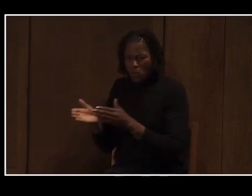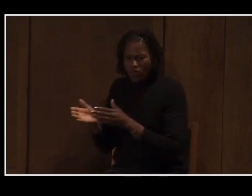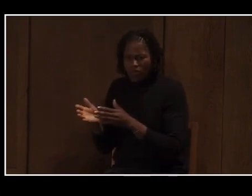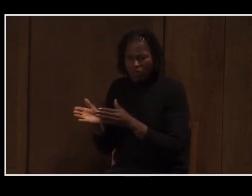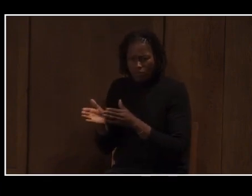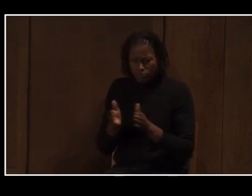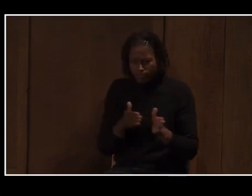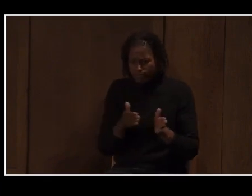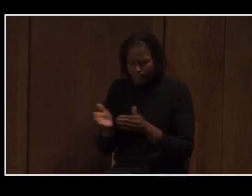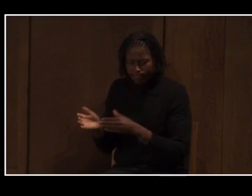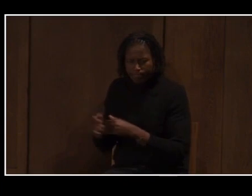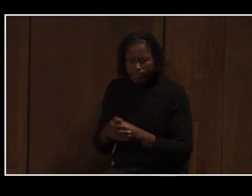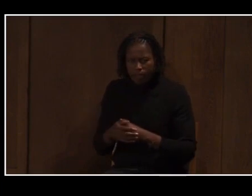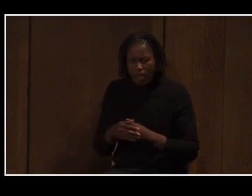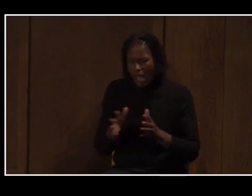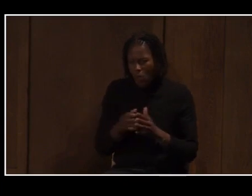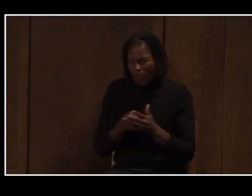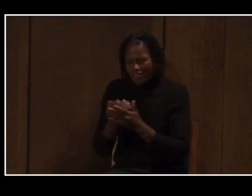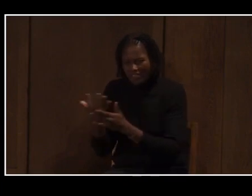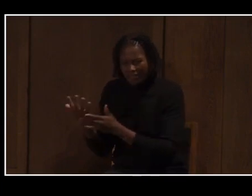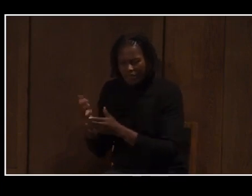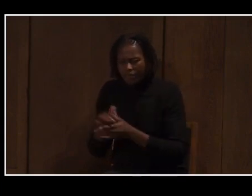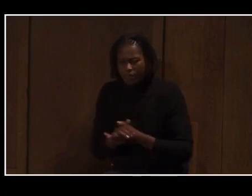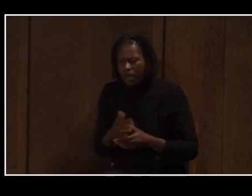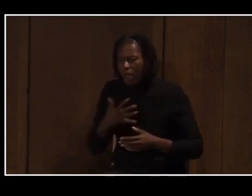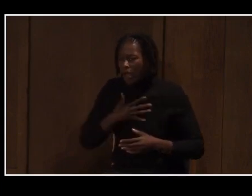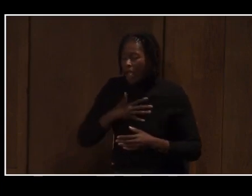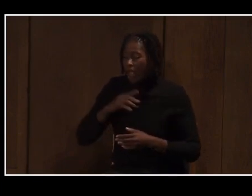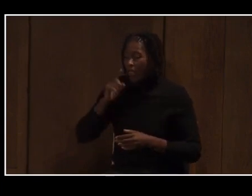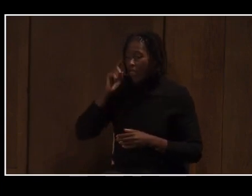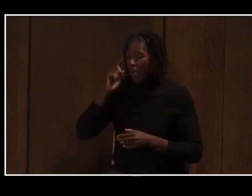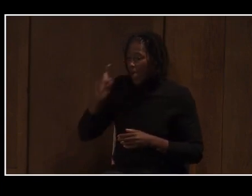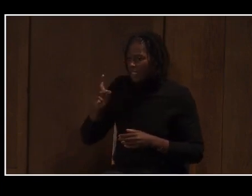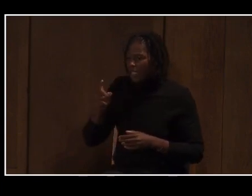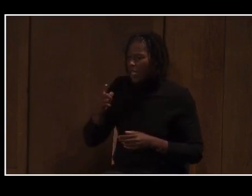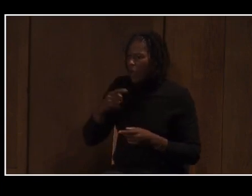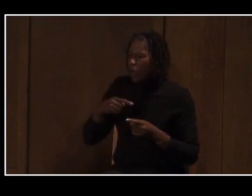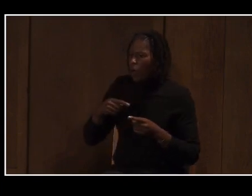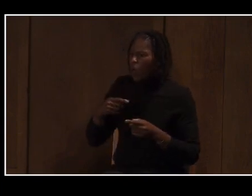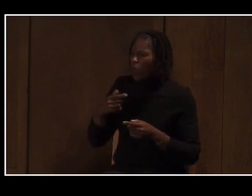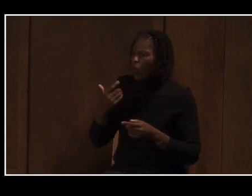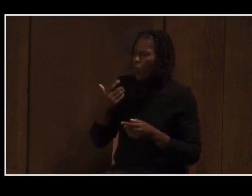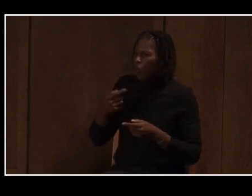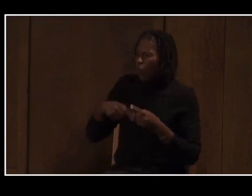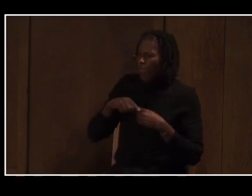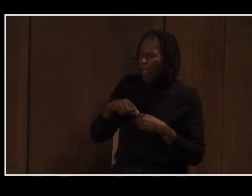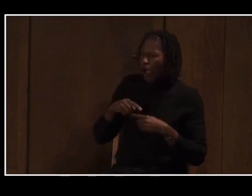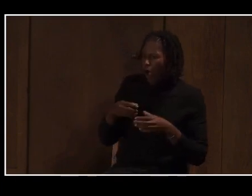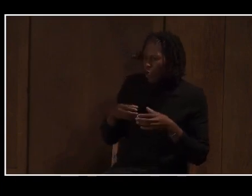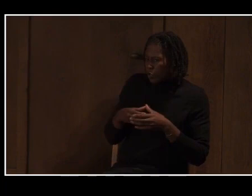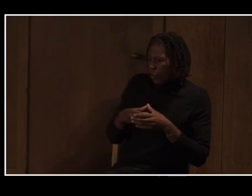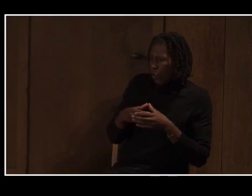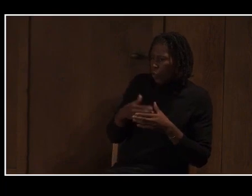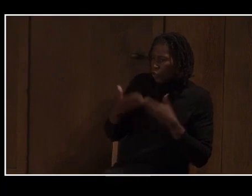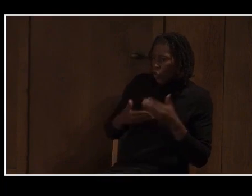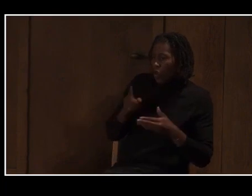And love the idea that we are part of a larger story, which is absolutely